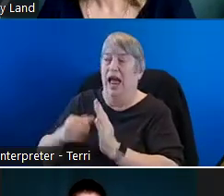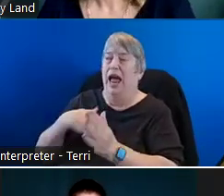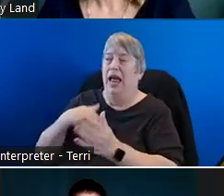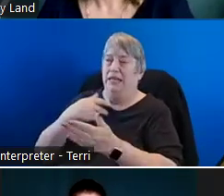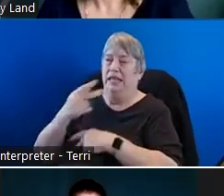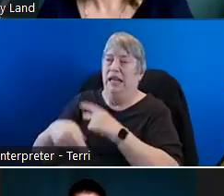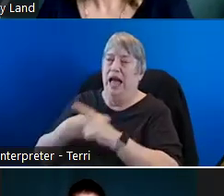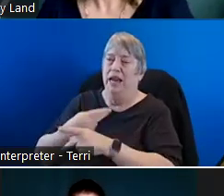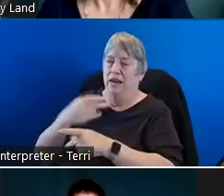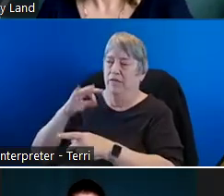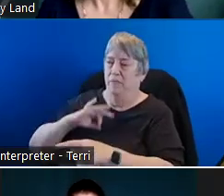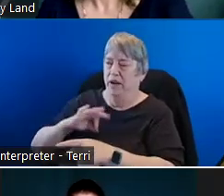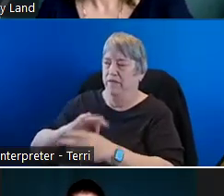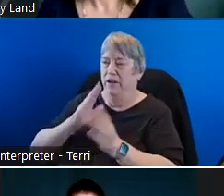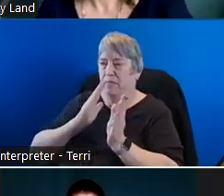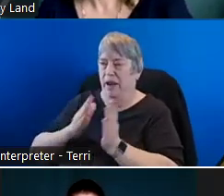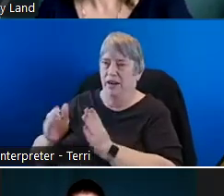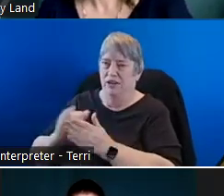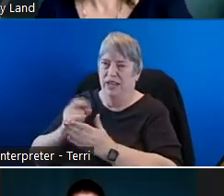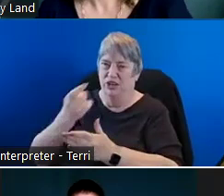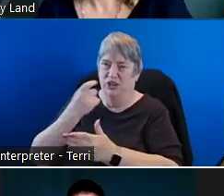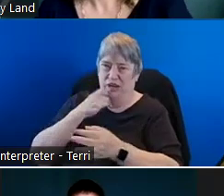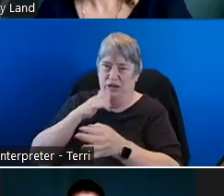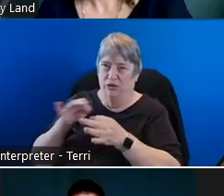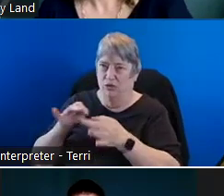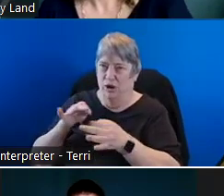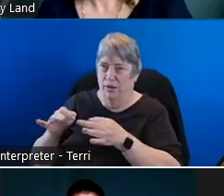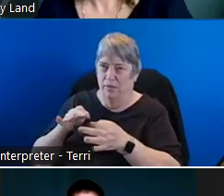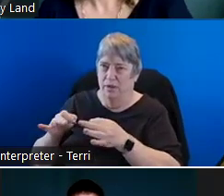planners that that Kelly's been describing. And so the